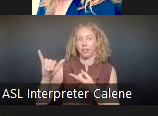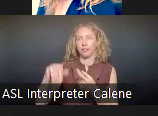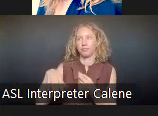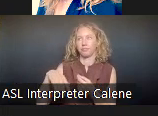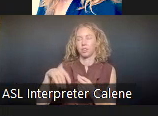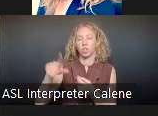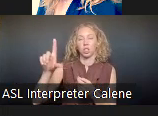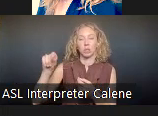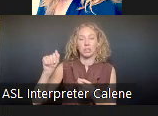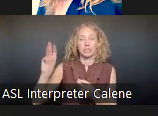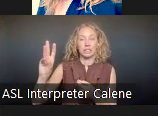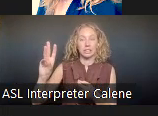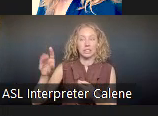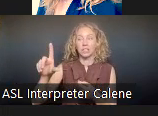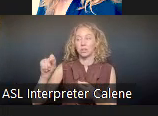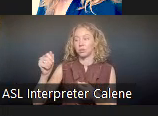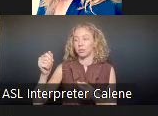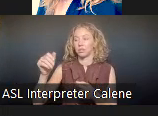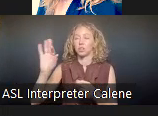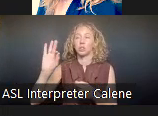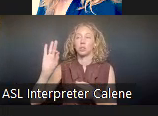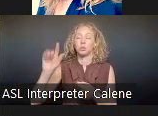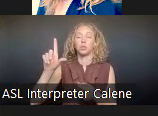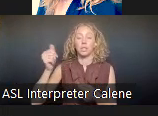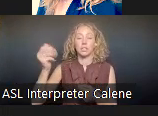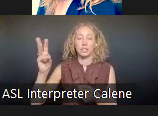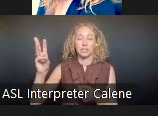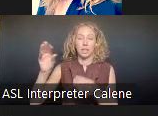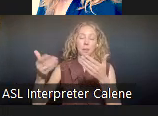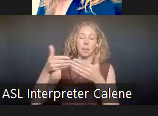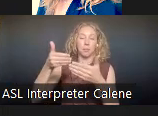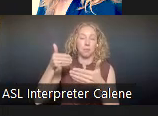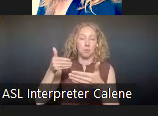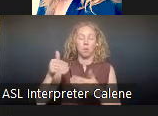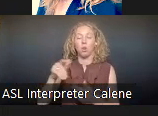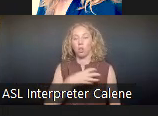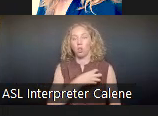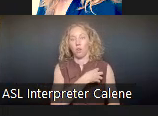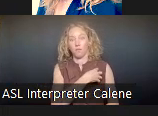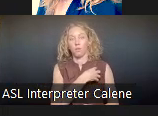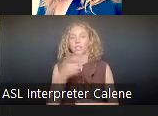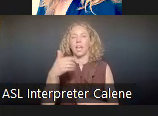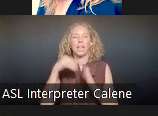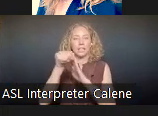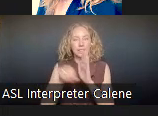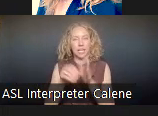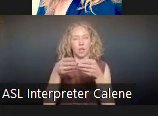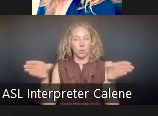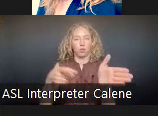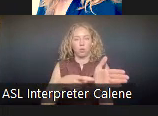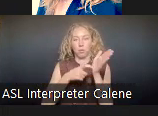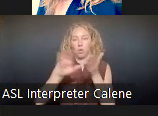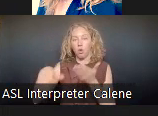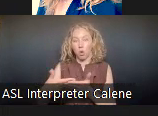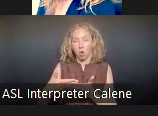say 2016, maybe a little earlier, that law enforcement there was a statewide requirement that